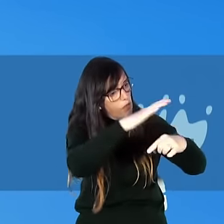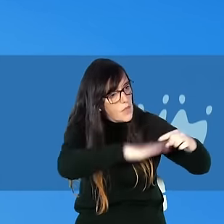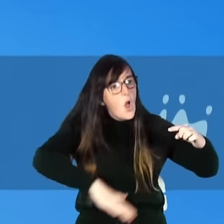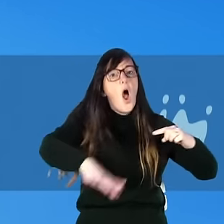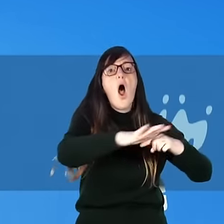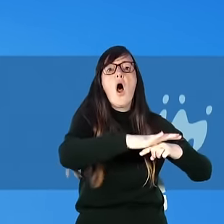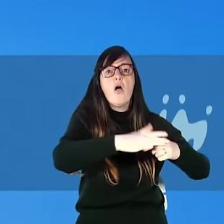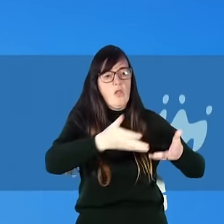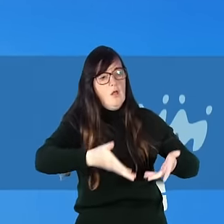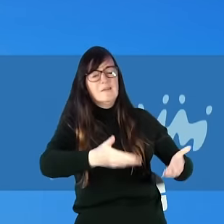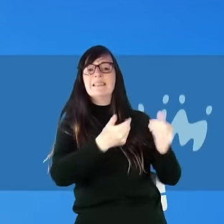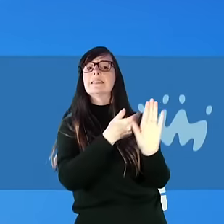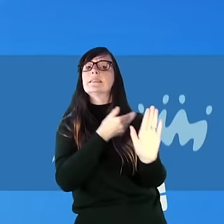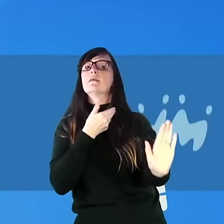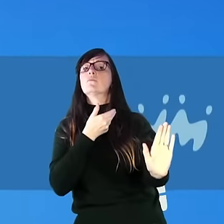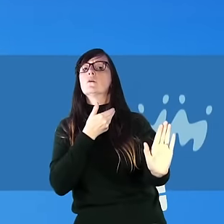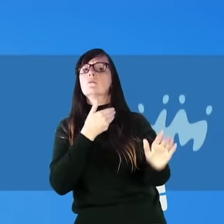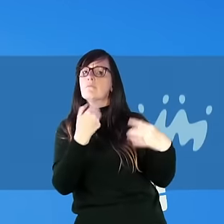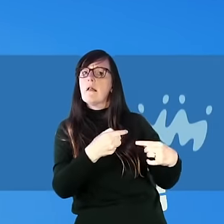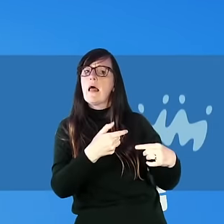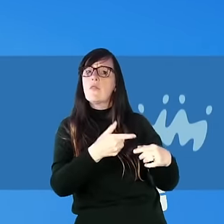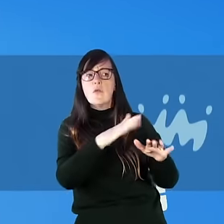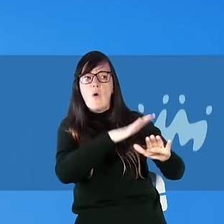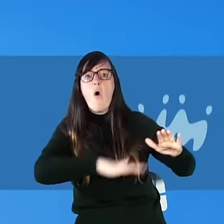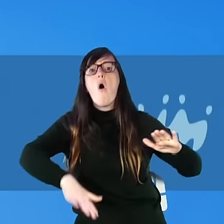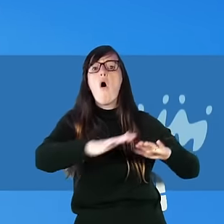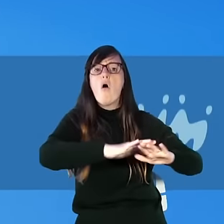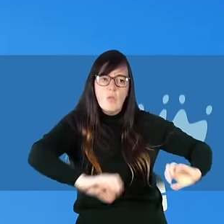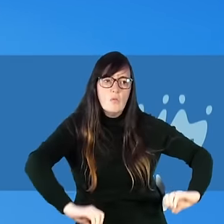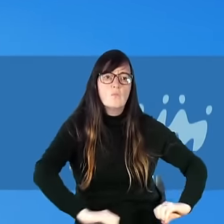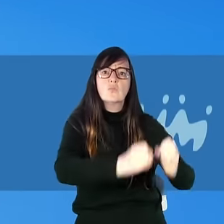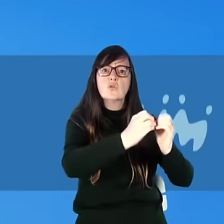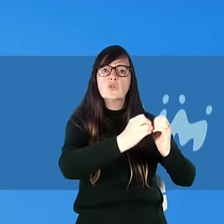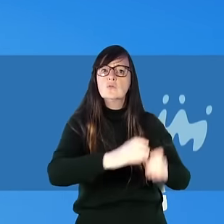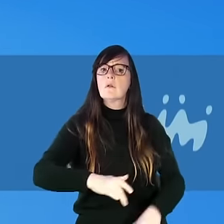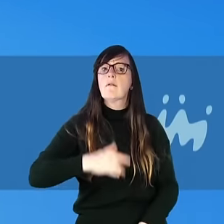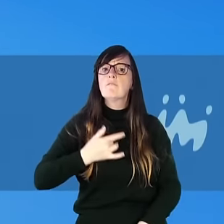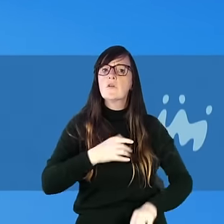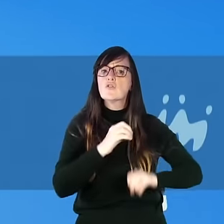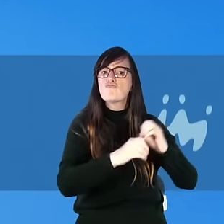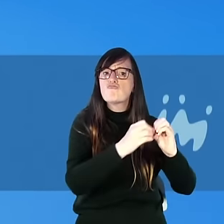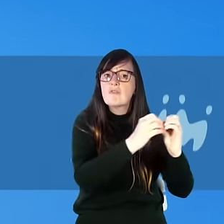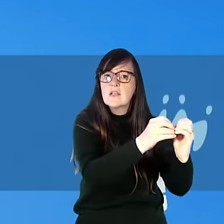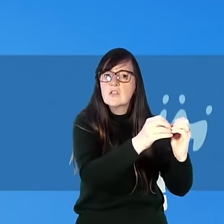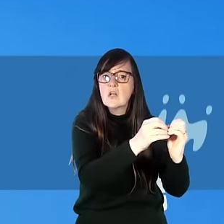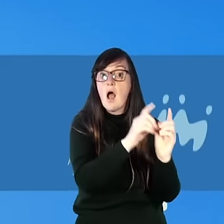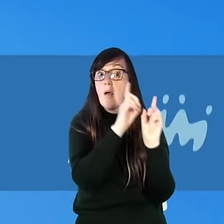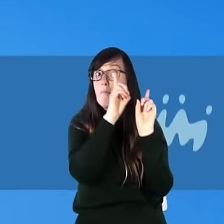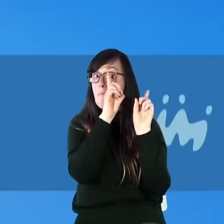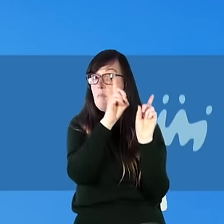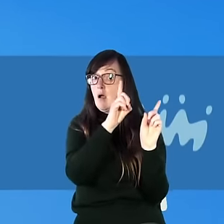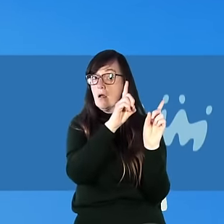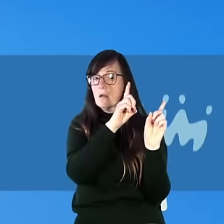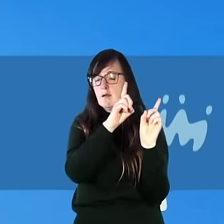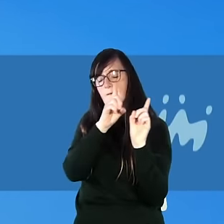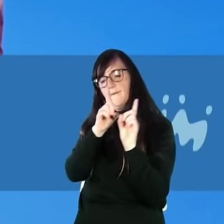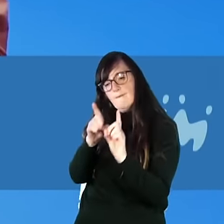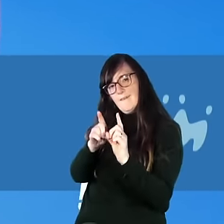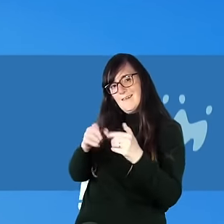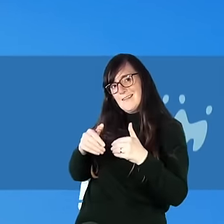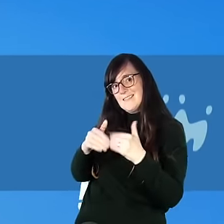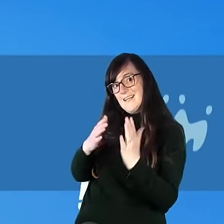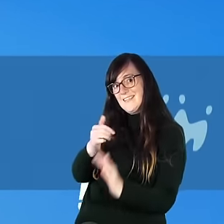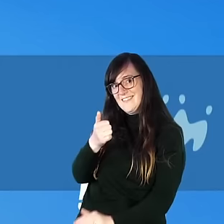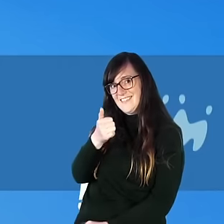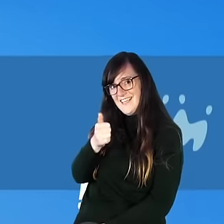in the third person, as every other element of creation is. But God takes a more personal